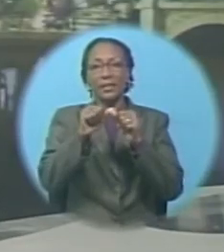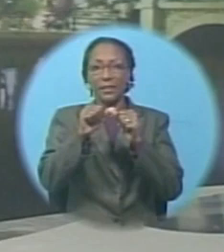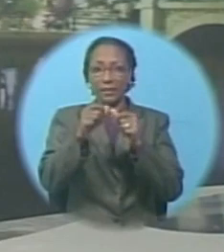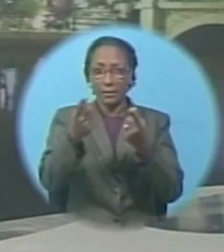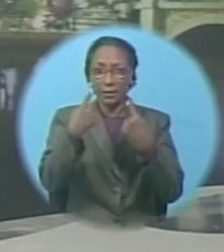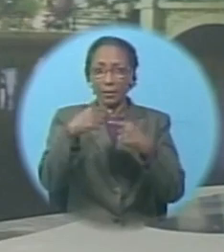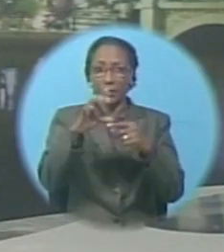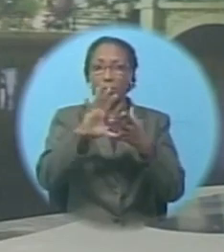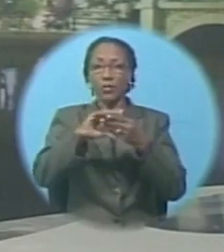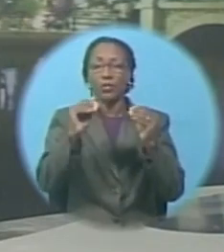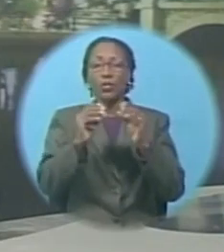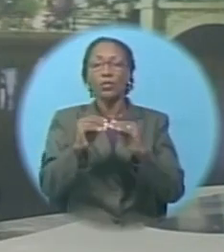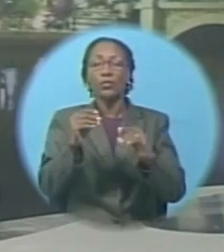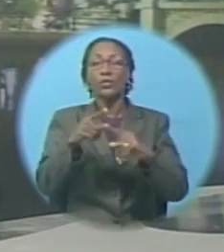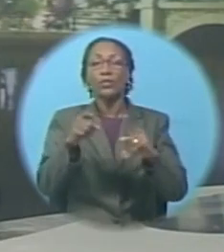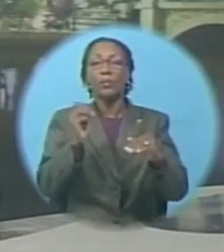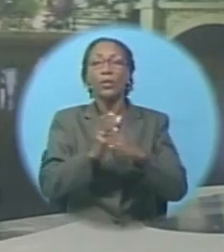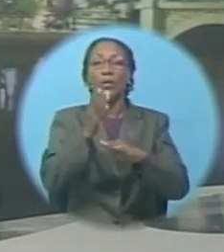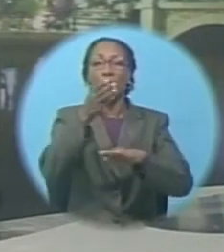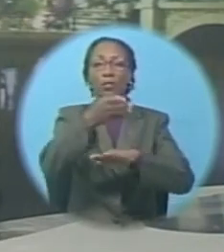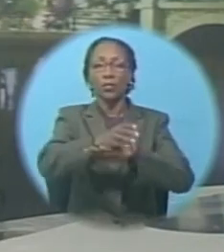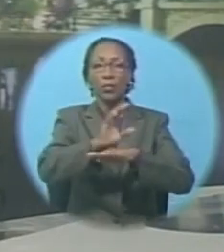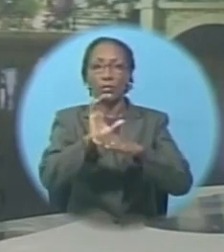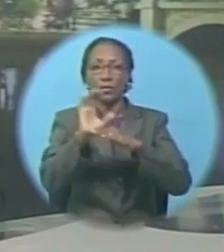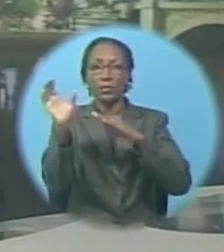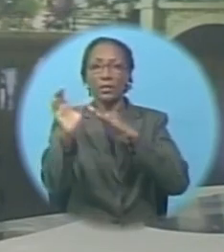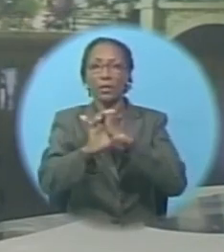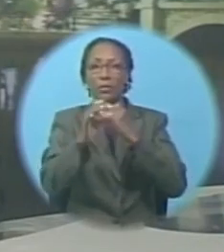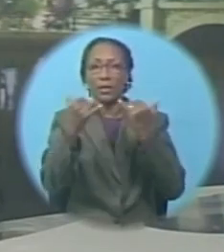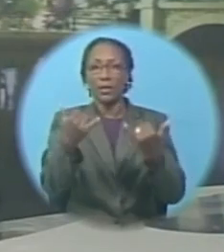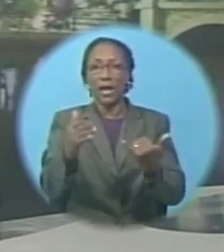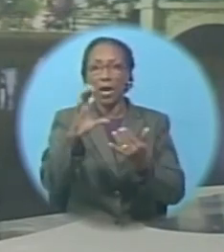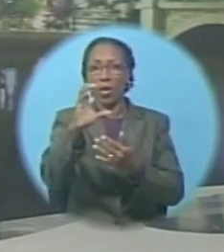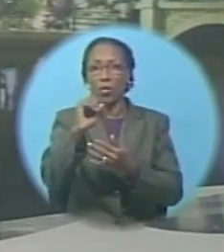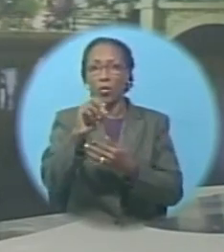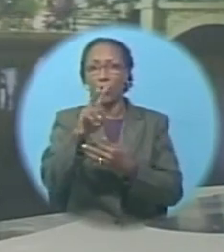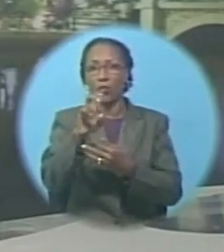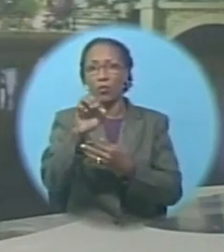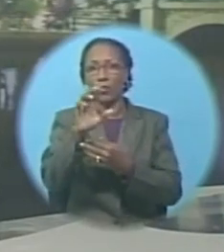stories from across our region. But before we get there, here's a tip from Coverley Medical Center.